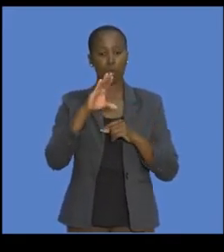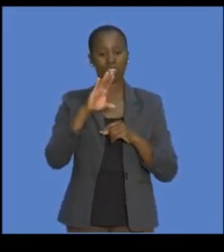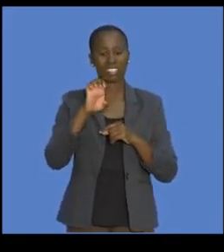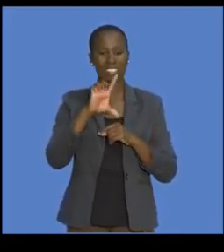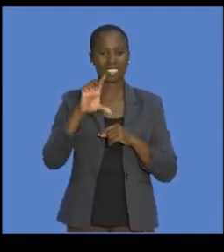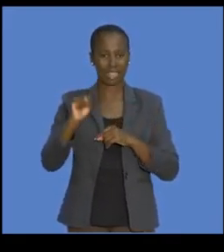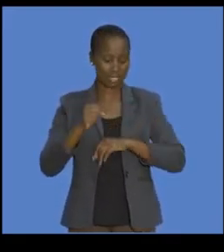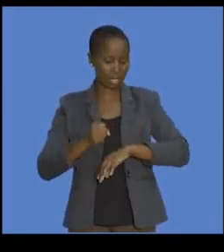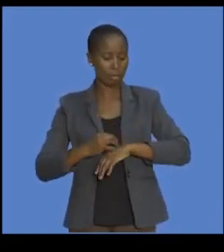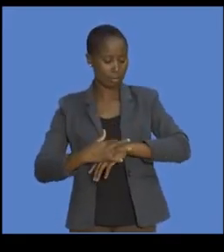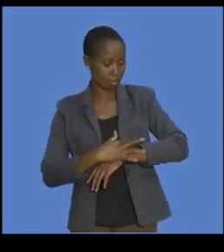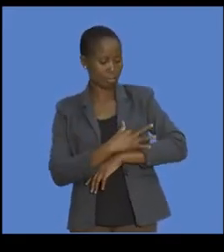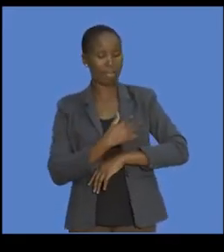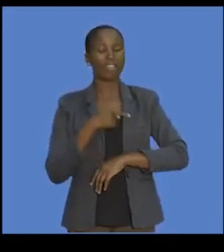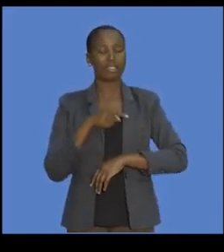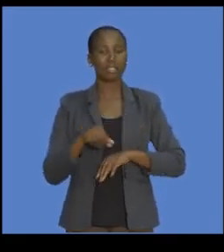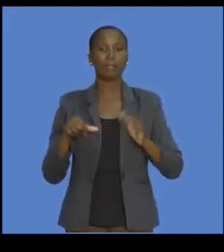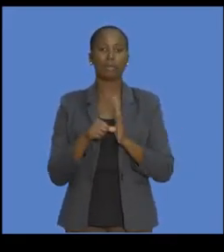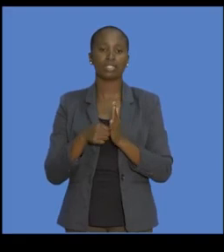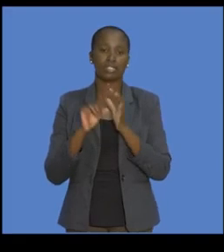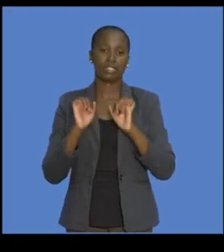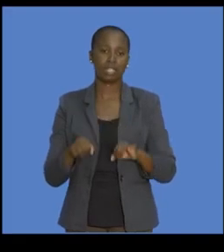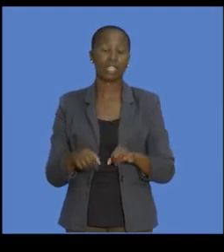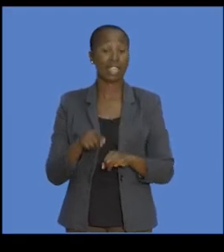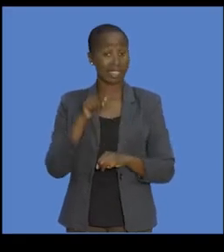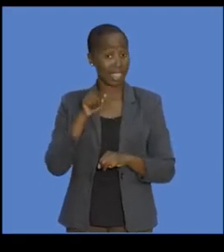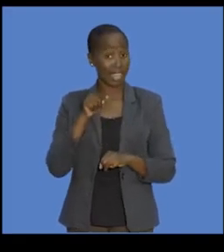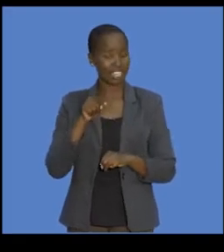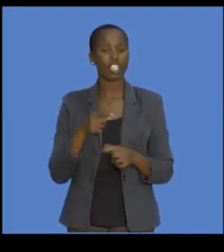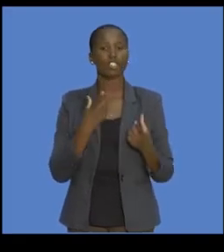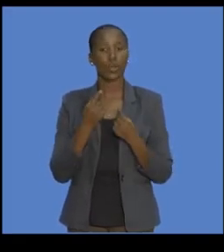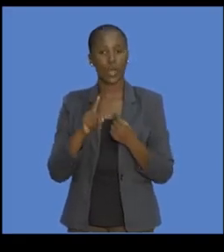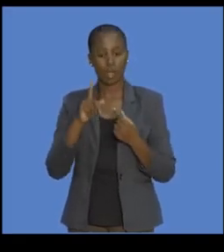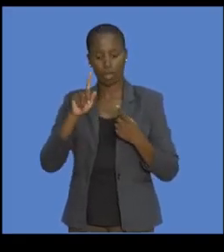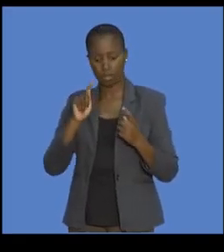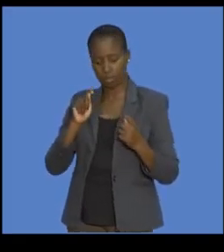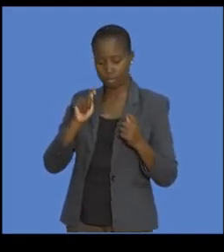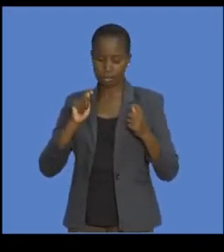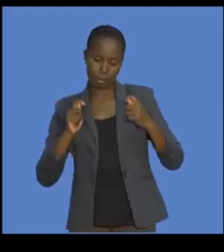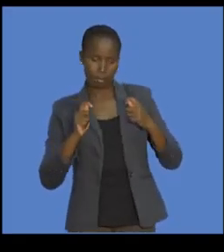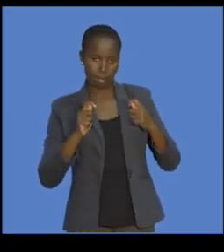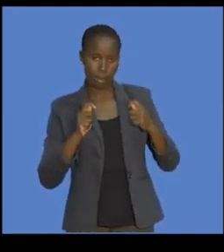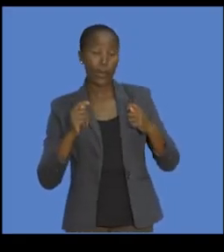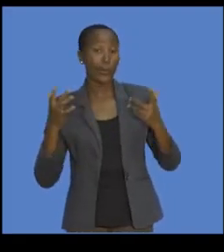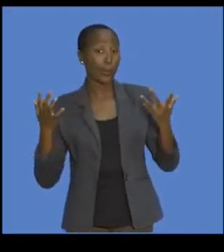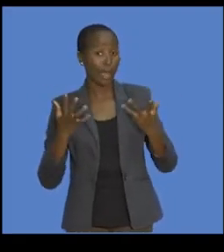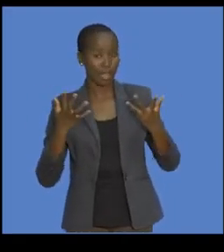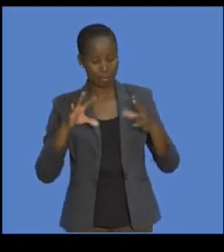process. And that glucagon then will then be converted back into